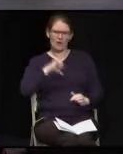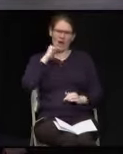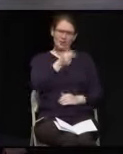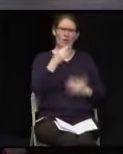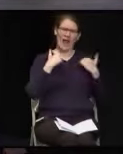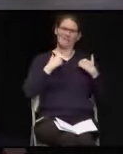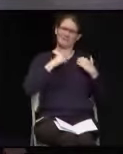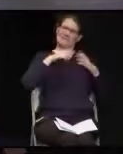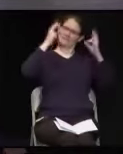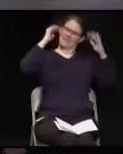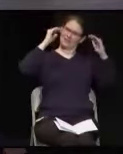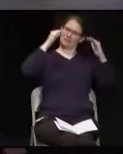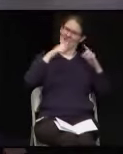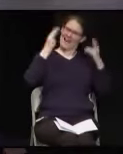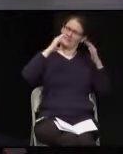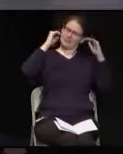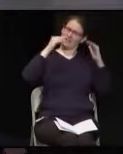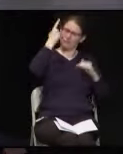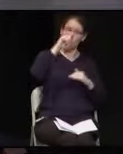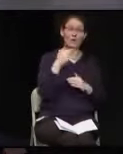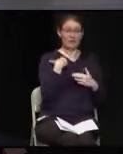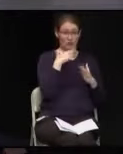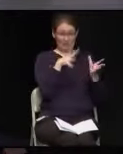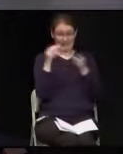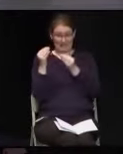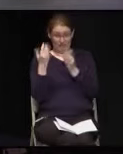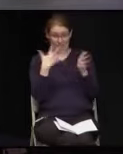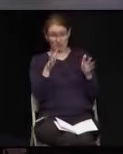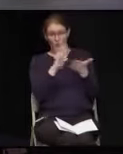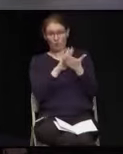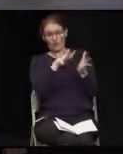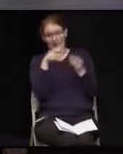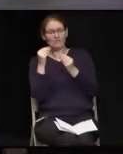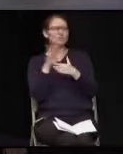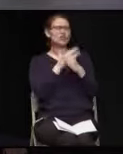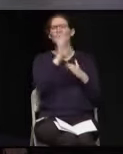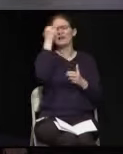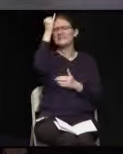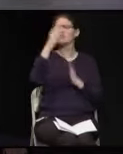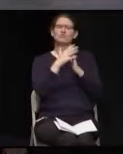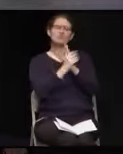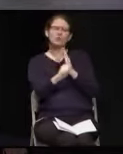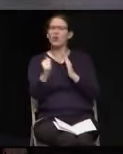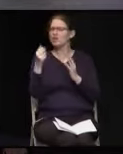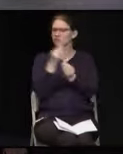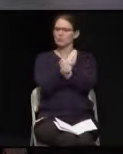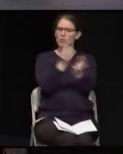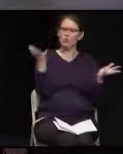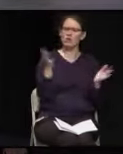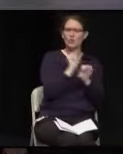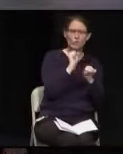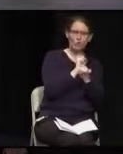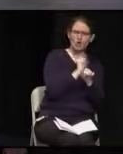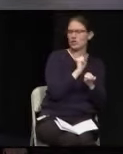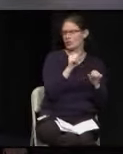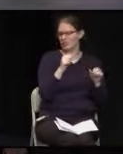you. And as you leave the college, we ask that you would share your ideas, your new skills, your new talents with your workplace colleagues